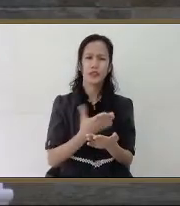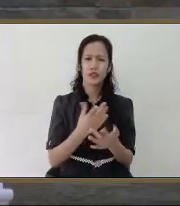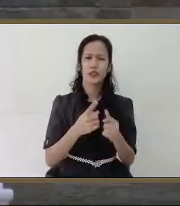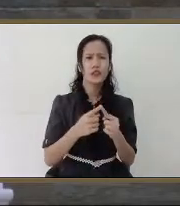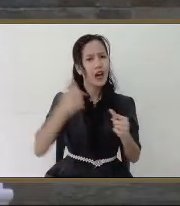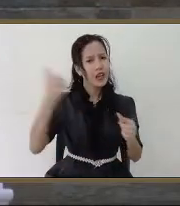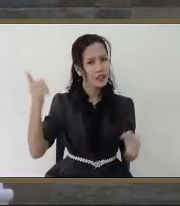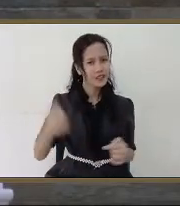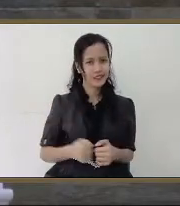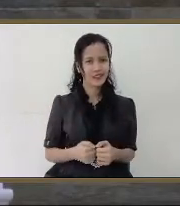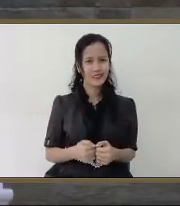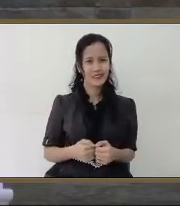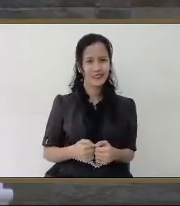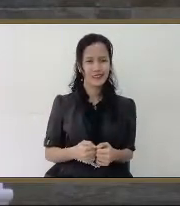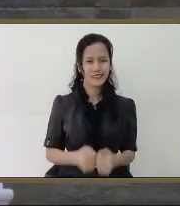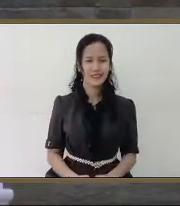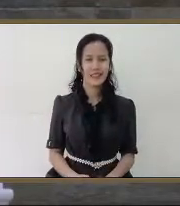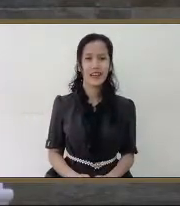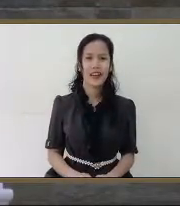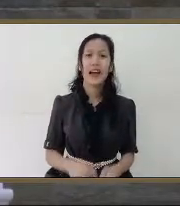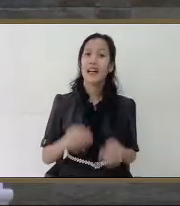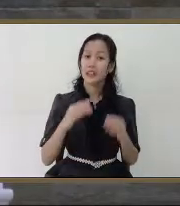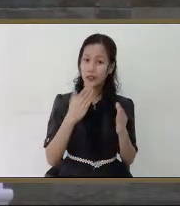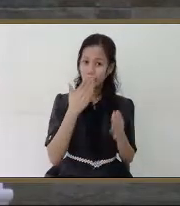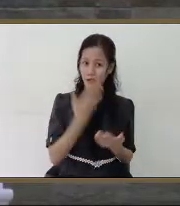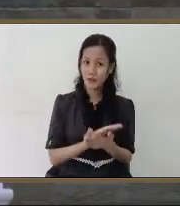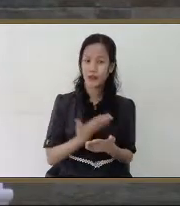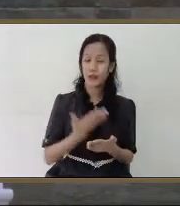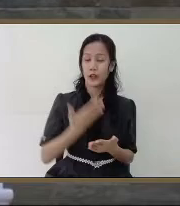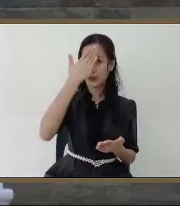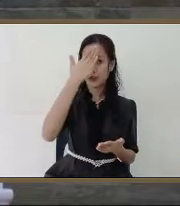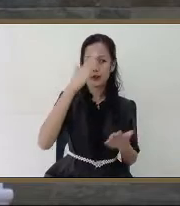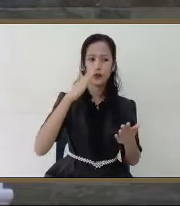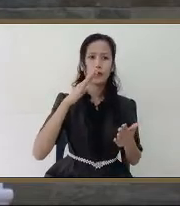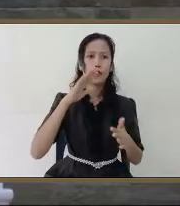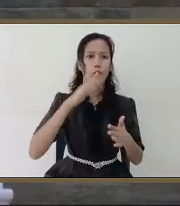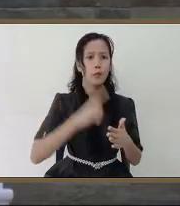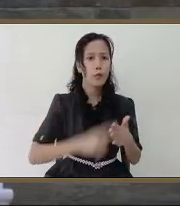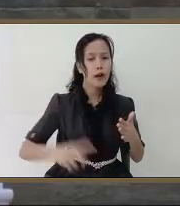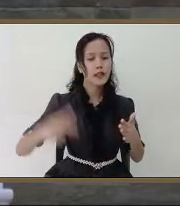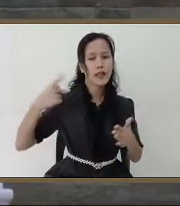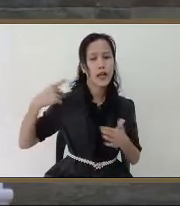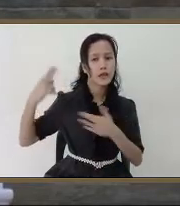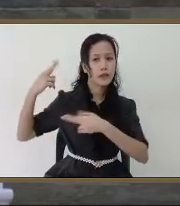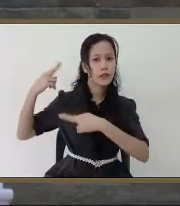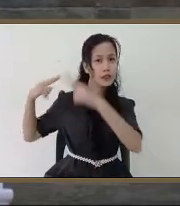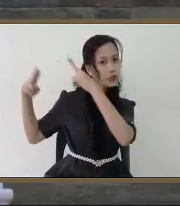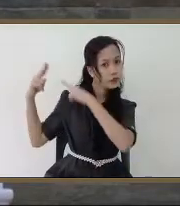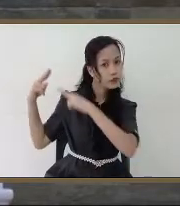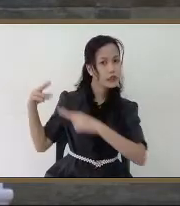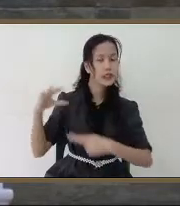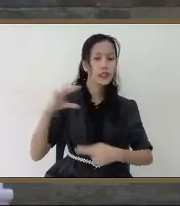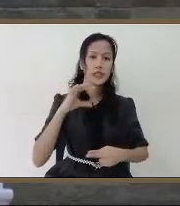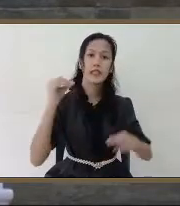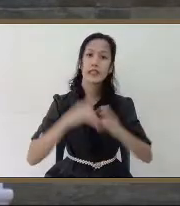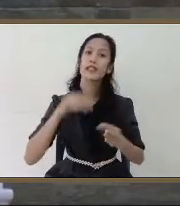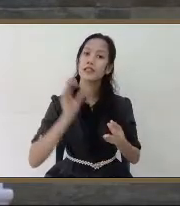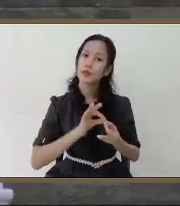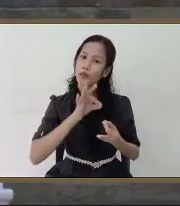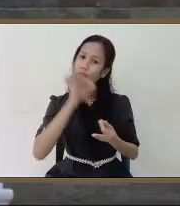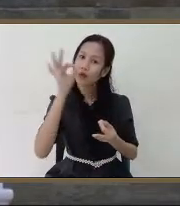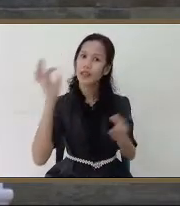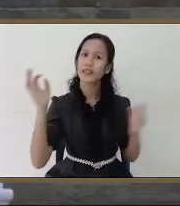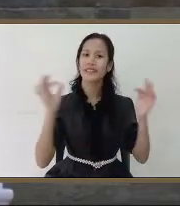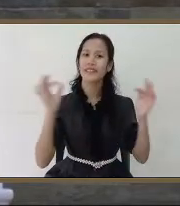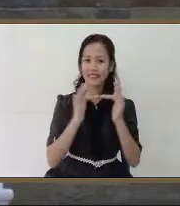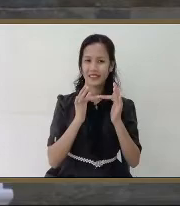nyo yung sa history, sa pangyayari na yun, ano yung application nun spiritually. Okay? So yung first